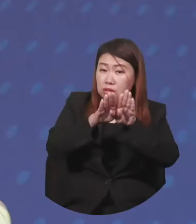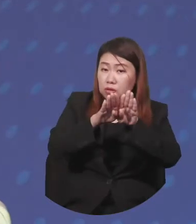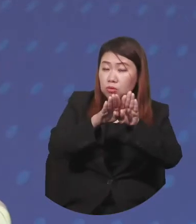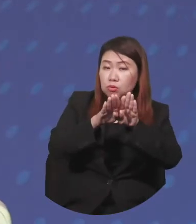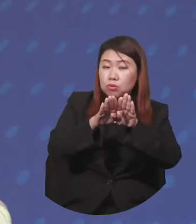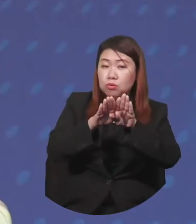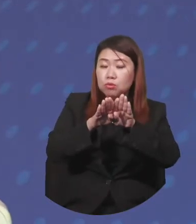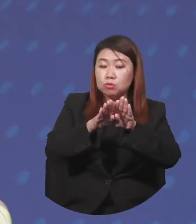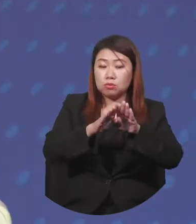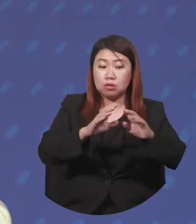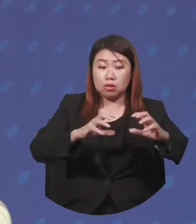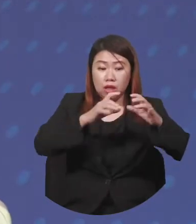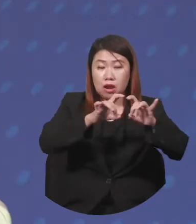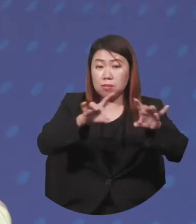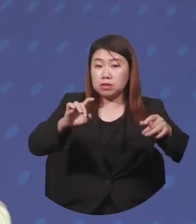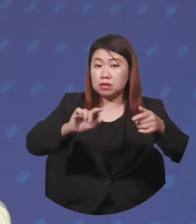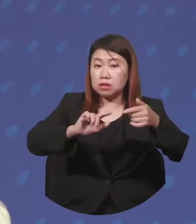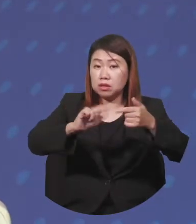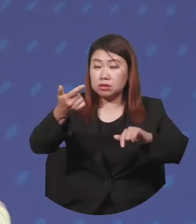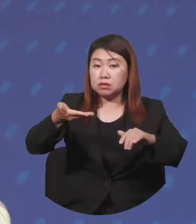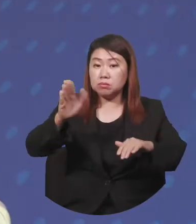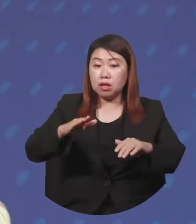years. And